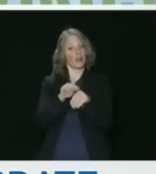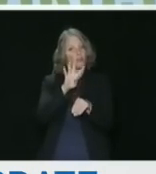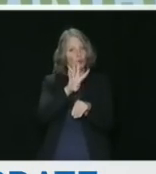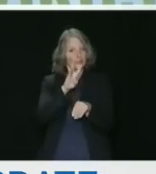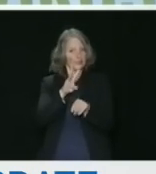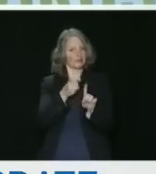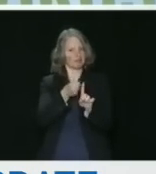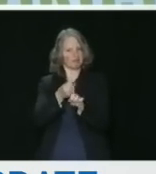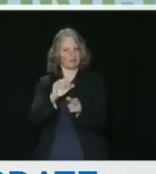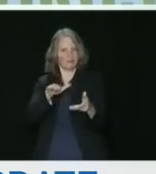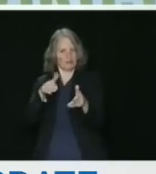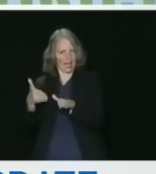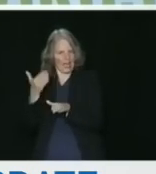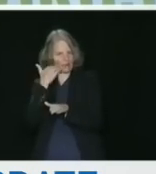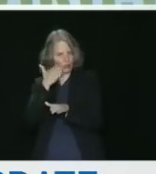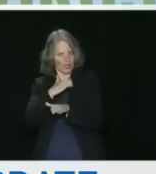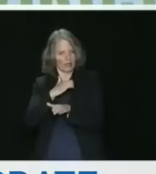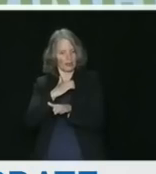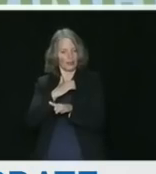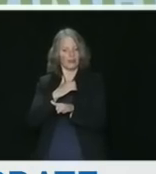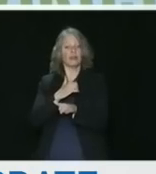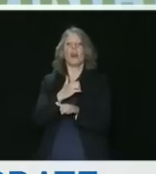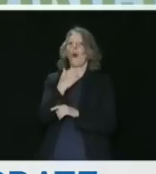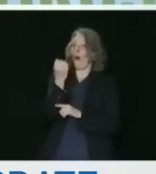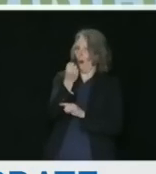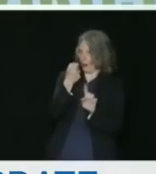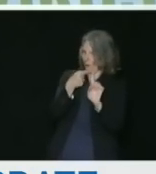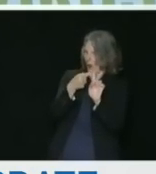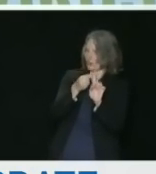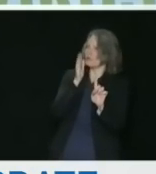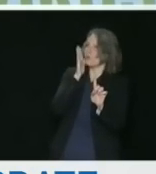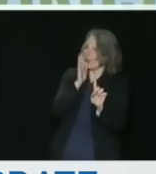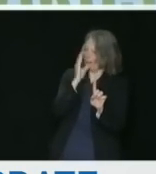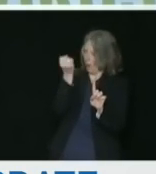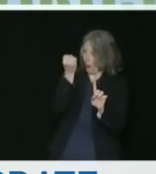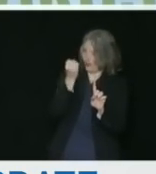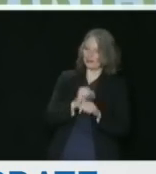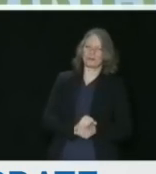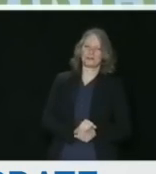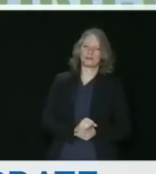past week. Hold on, the spark of good news is coming.